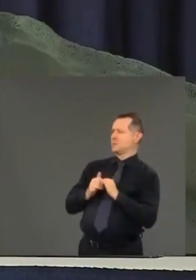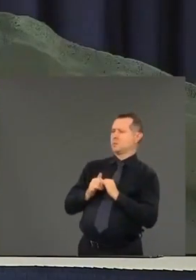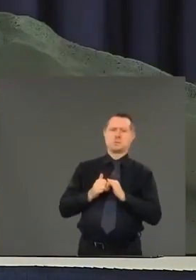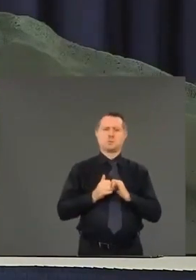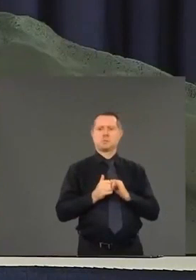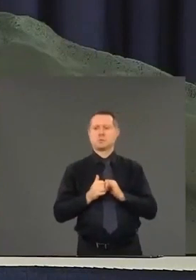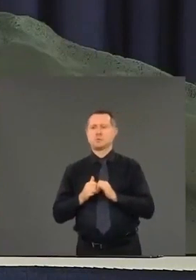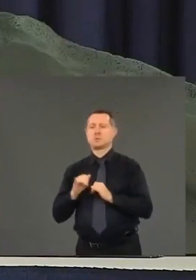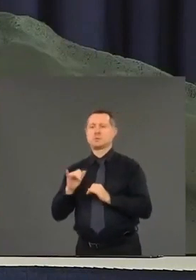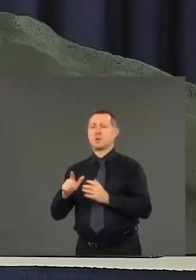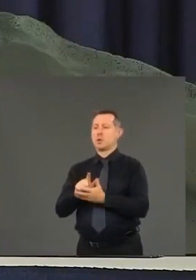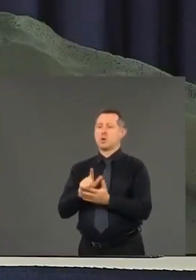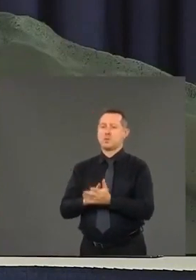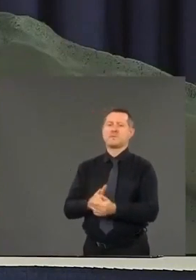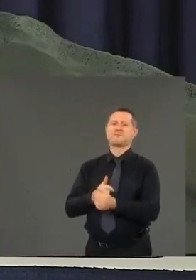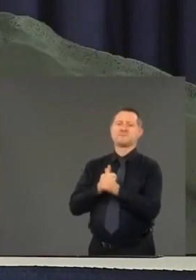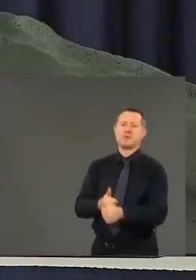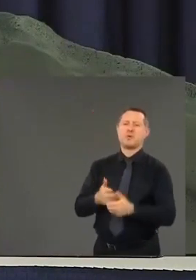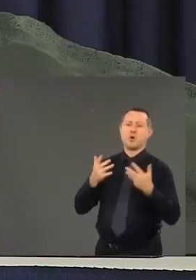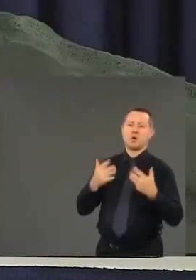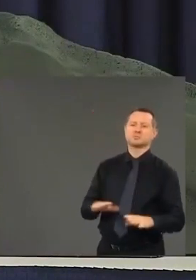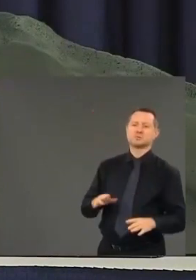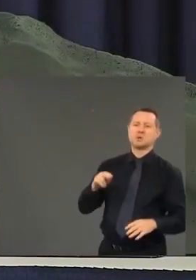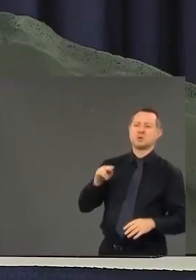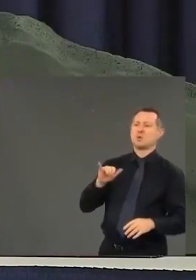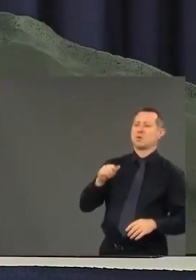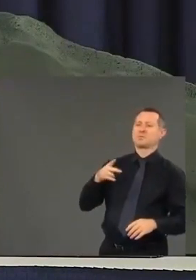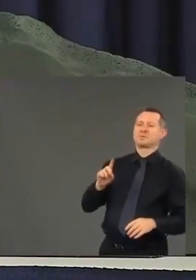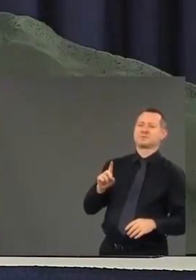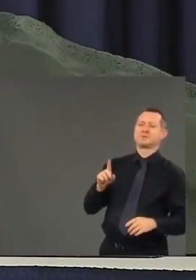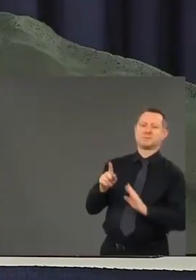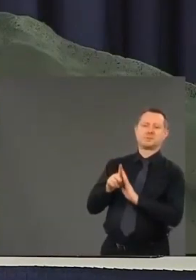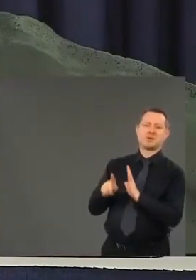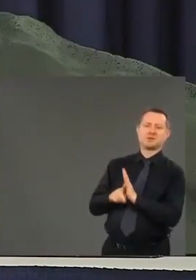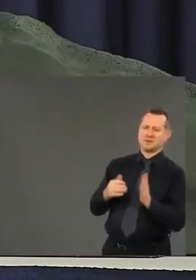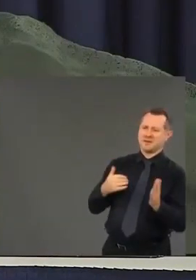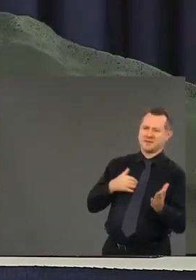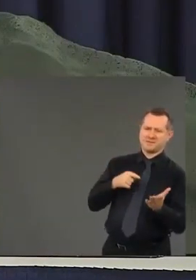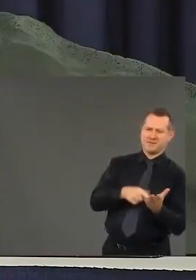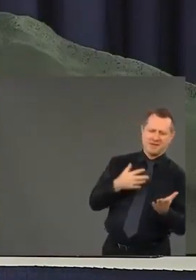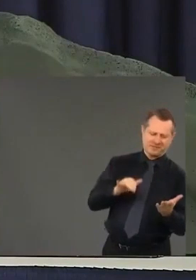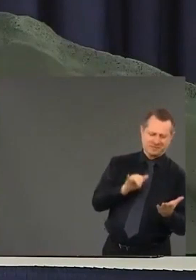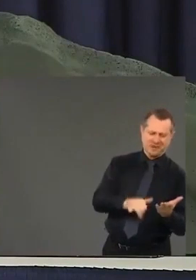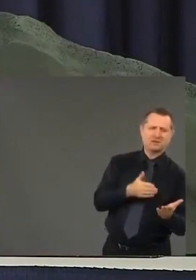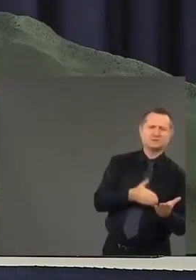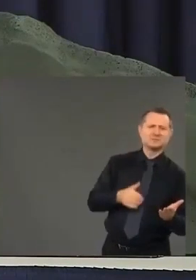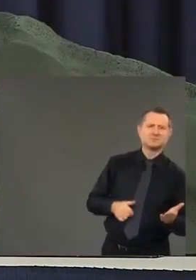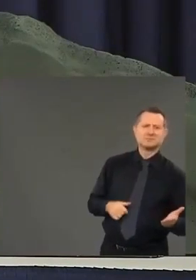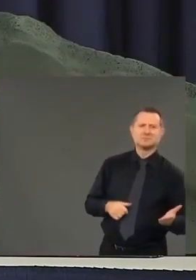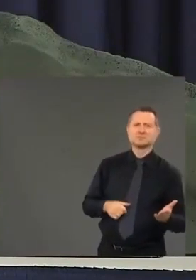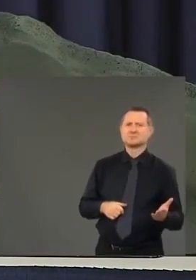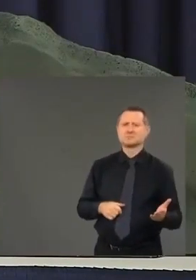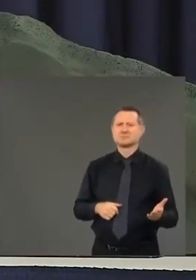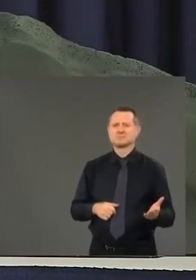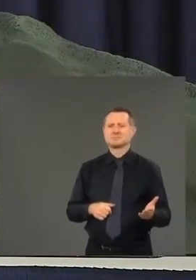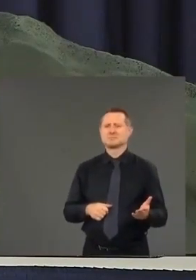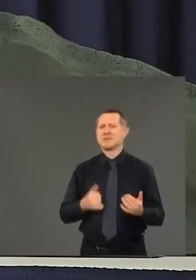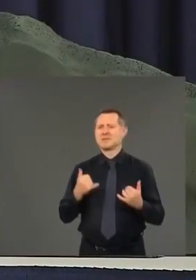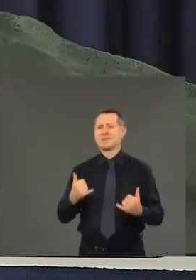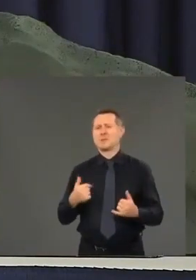embodied the policy that was already in the NYPD policy. It just said it's a crime if